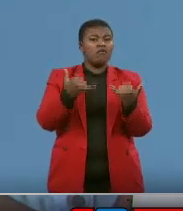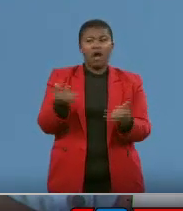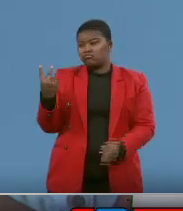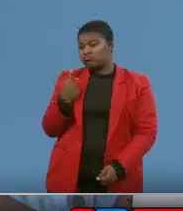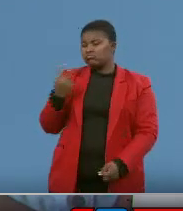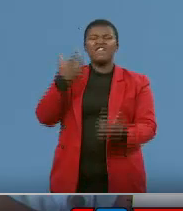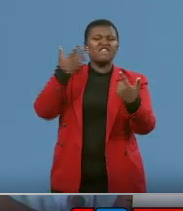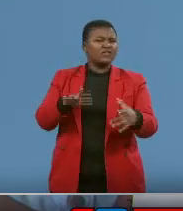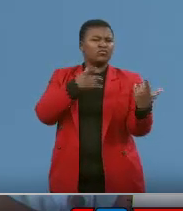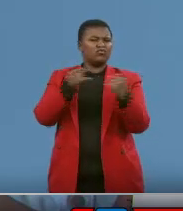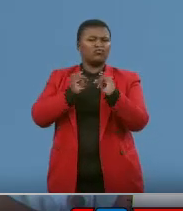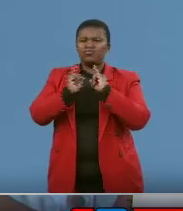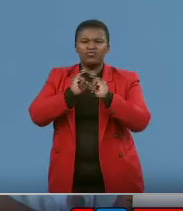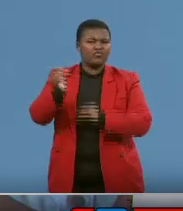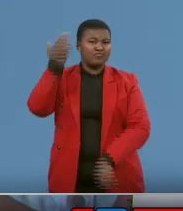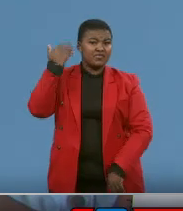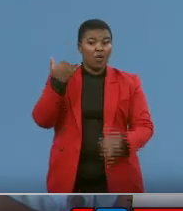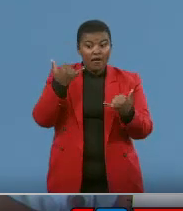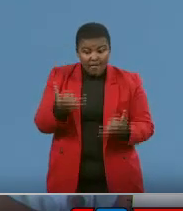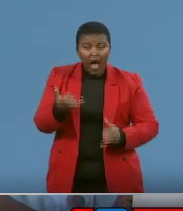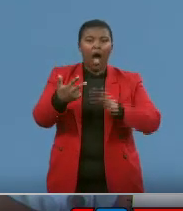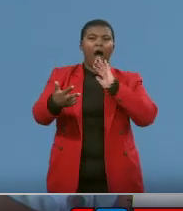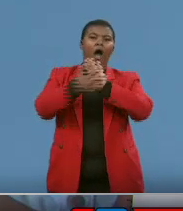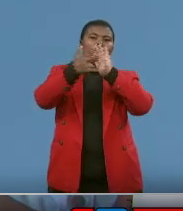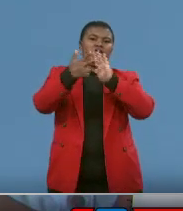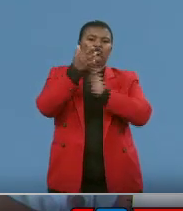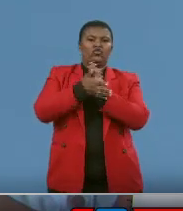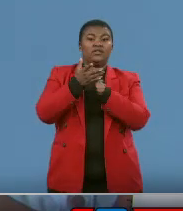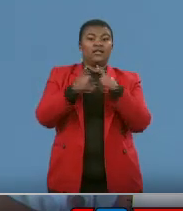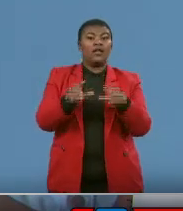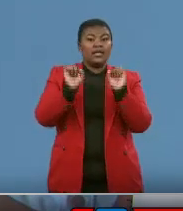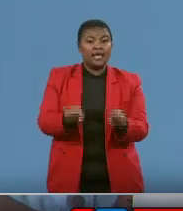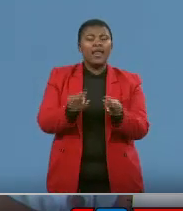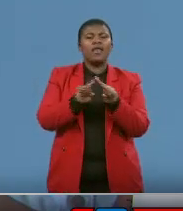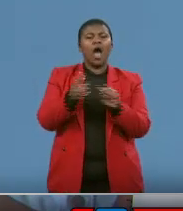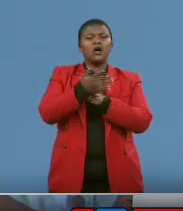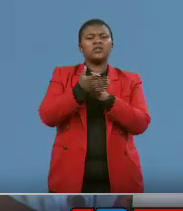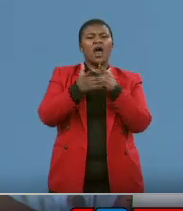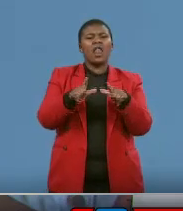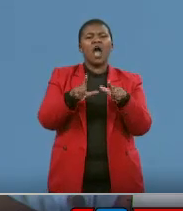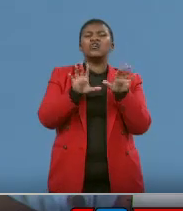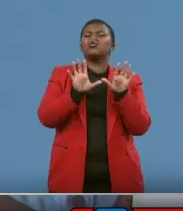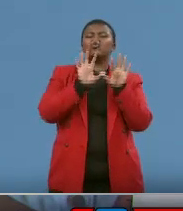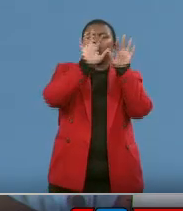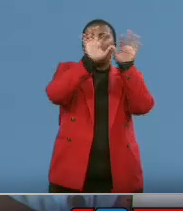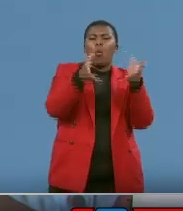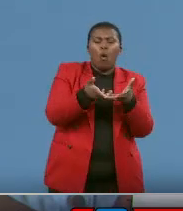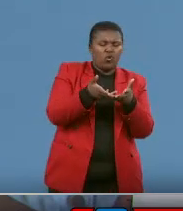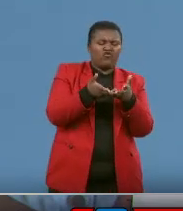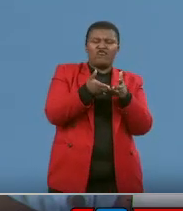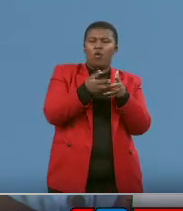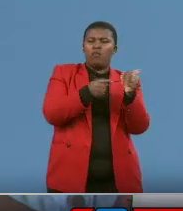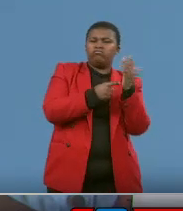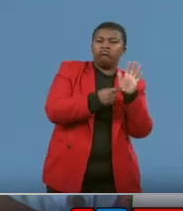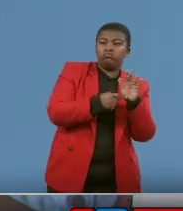have done interviews before. Now it's official. Talk to me about sign language in the world of production, in filmmaking,